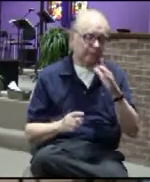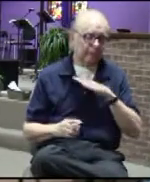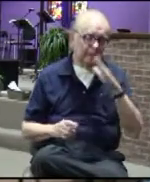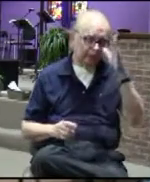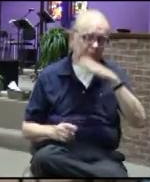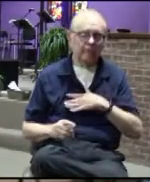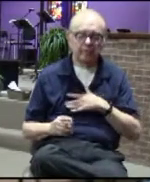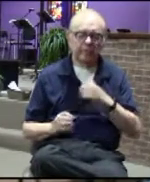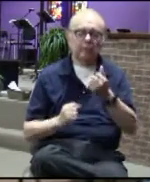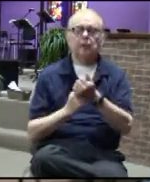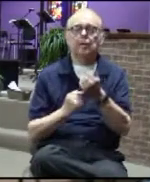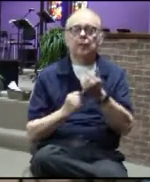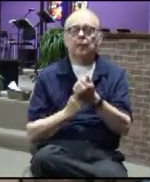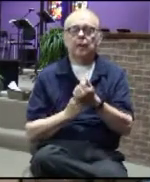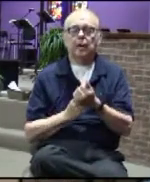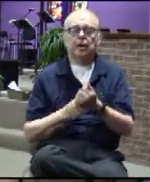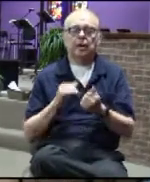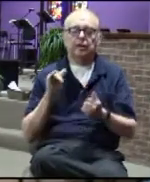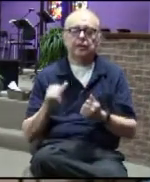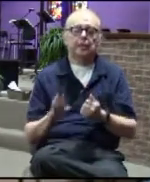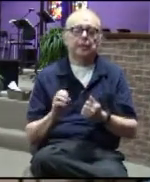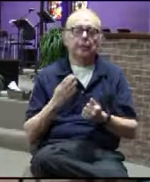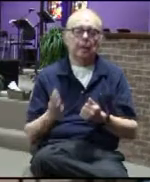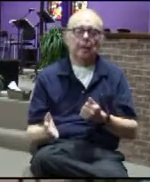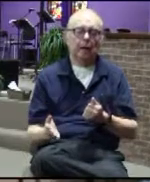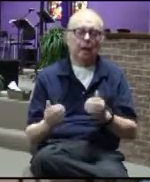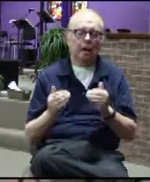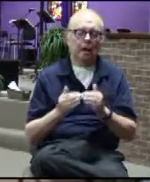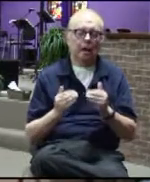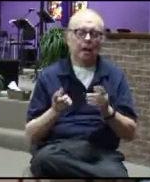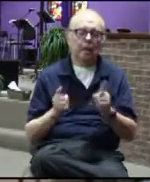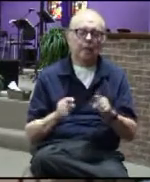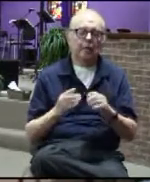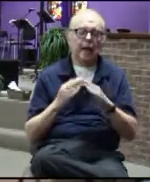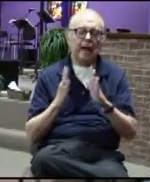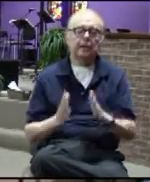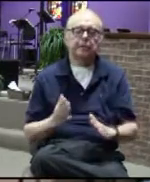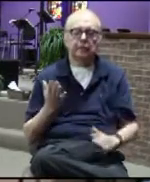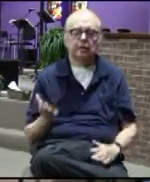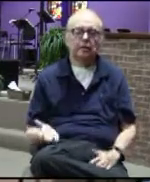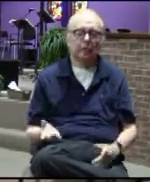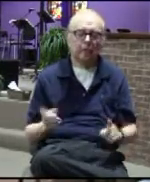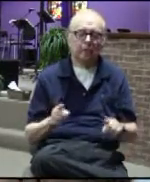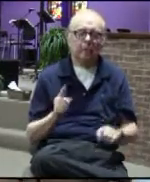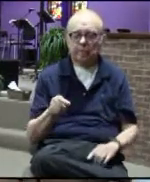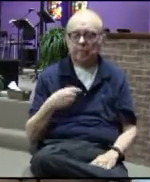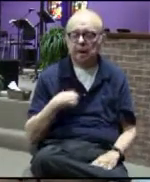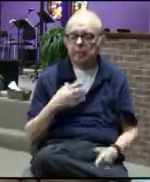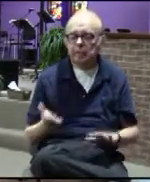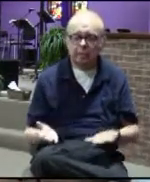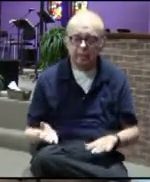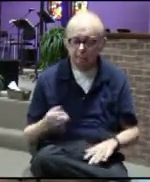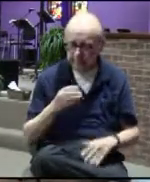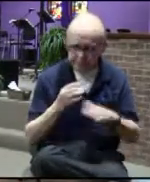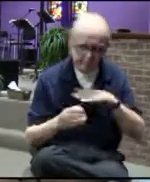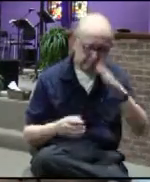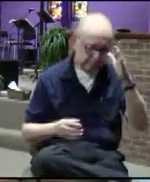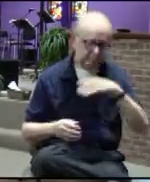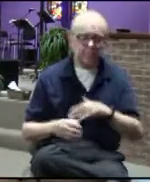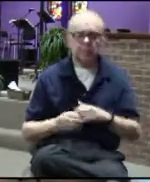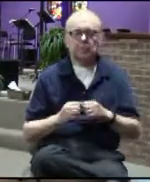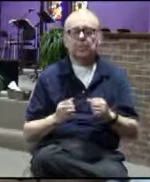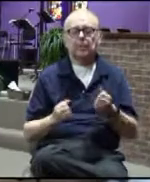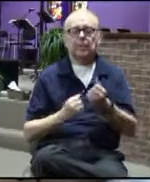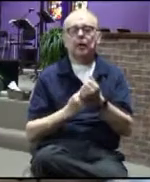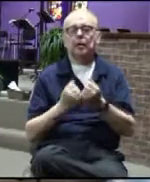and gentlemen the foundation will still be there even when the house is gone when you and I die ladies and gentlemen the